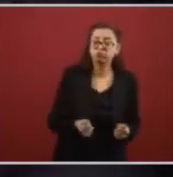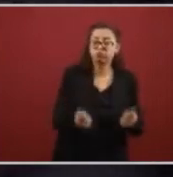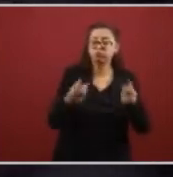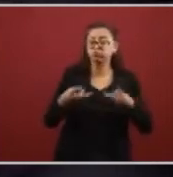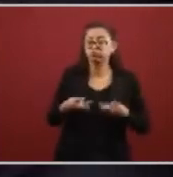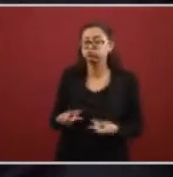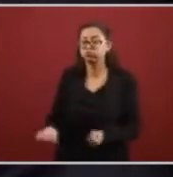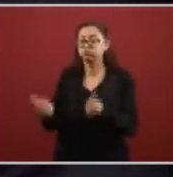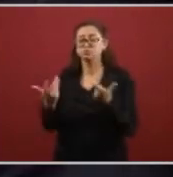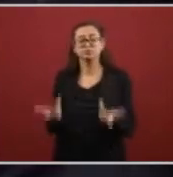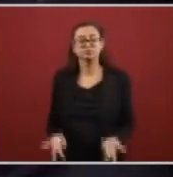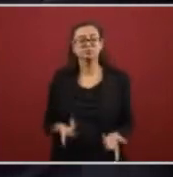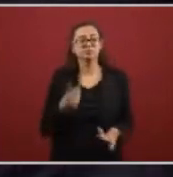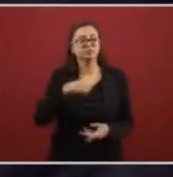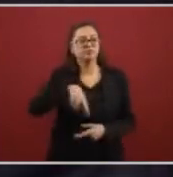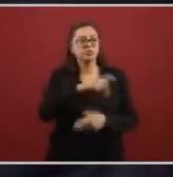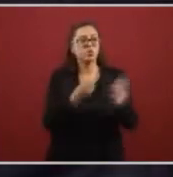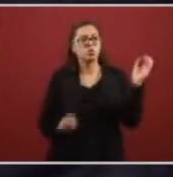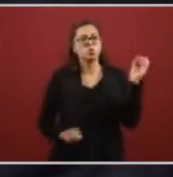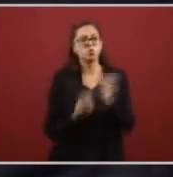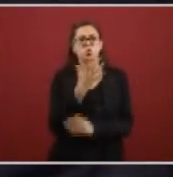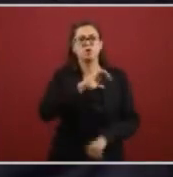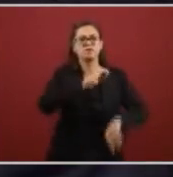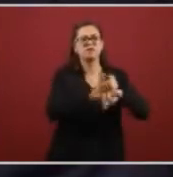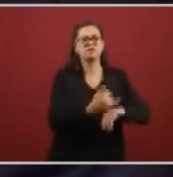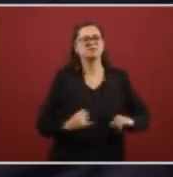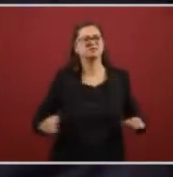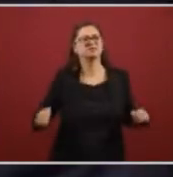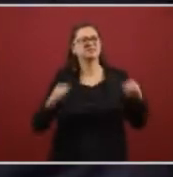how much waste was done in